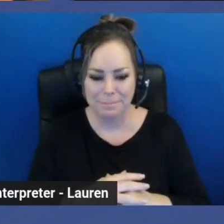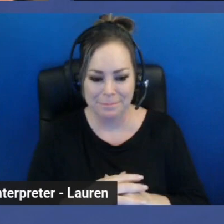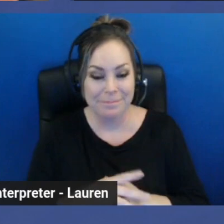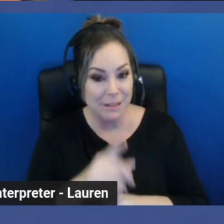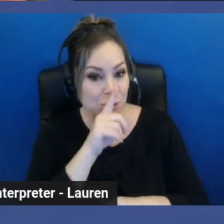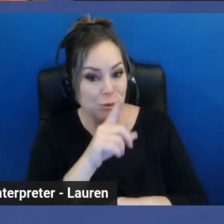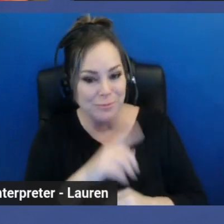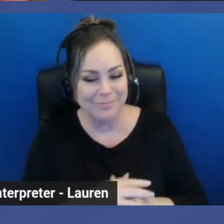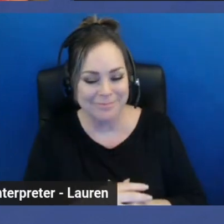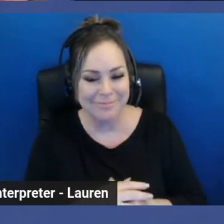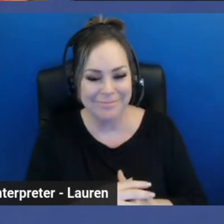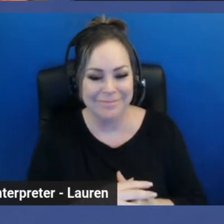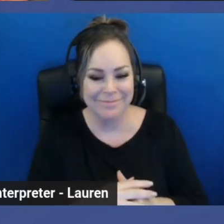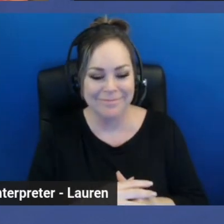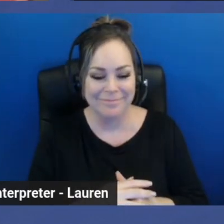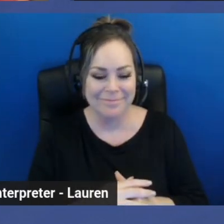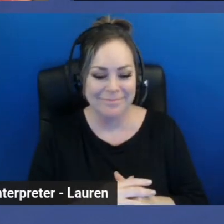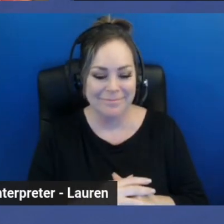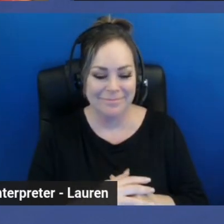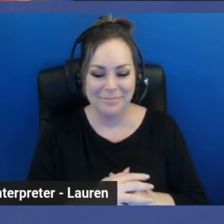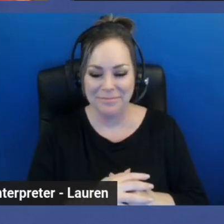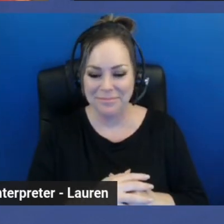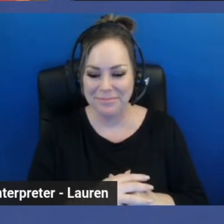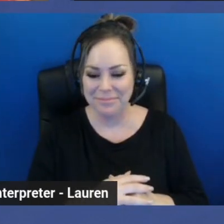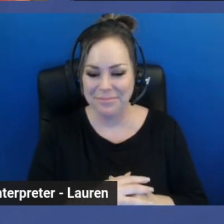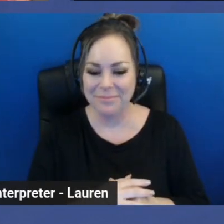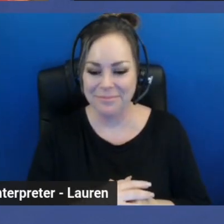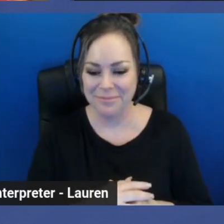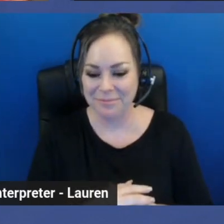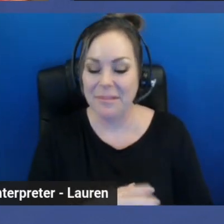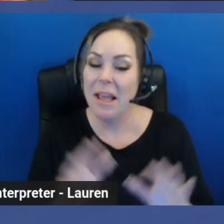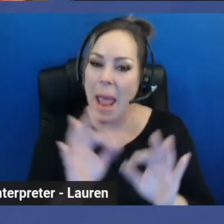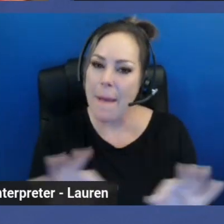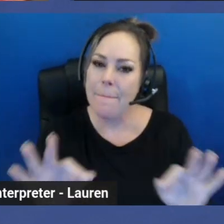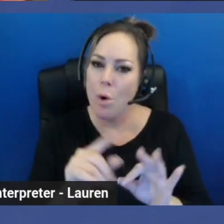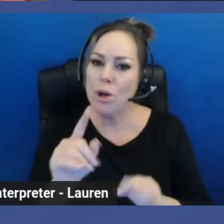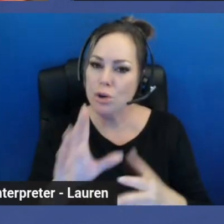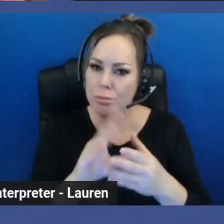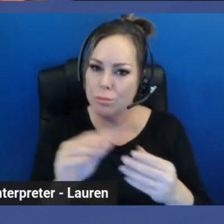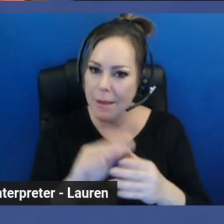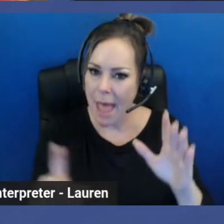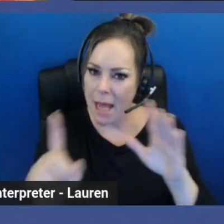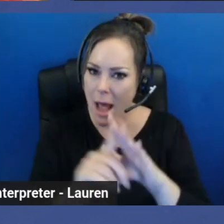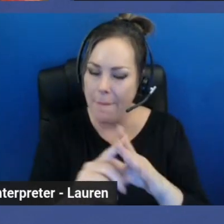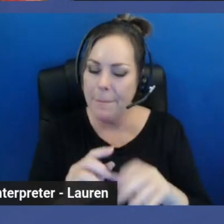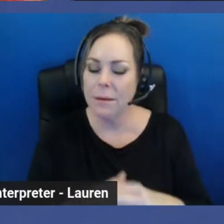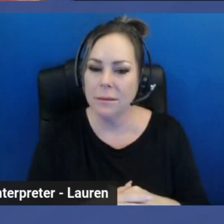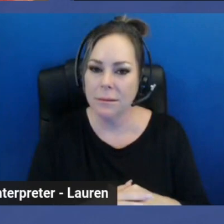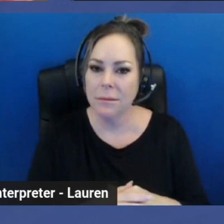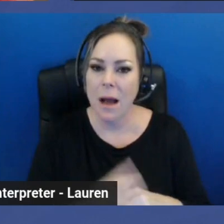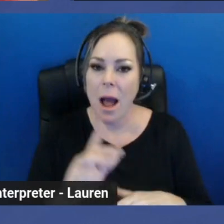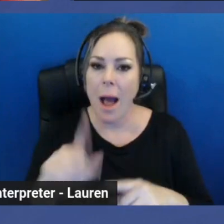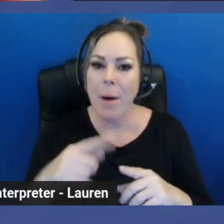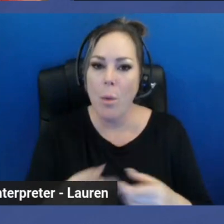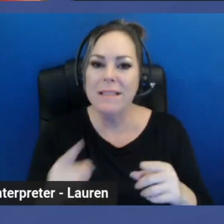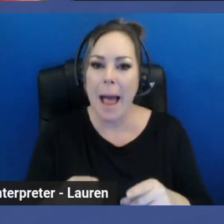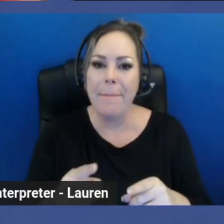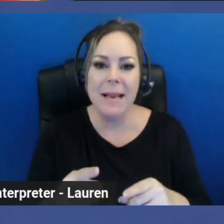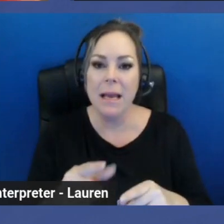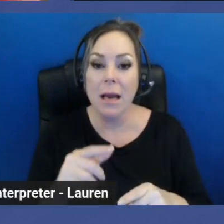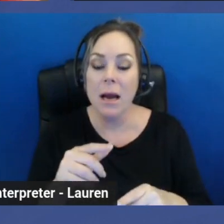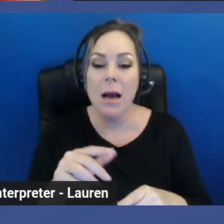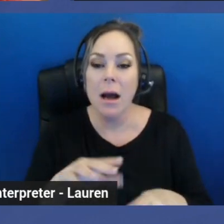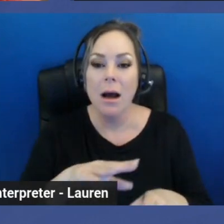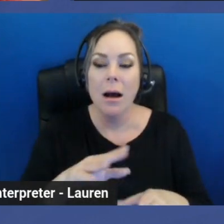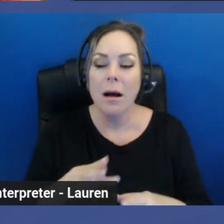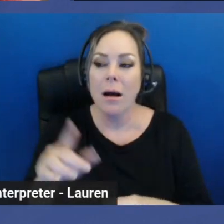It's true. Yeah. It is true. It's important you bring that up, what is happening offline, though, and I'm not going to take